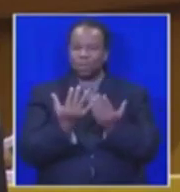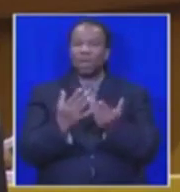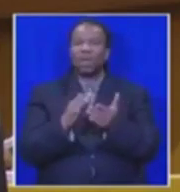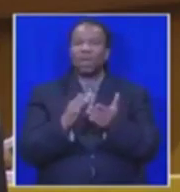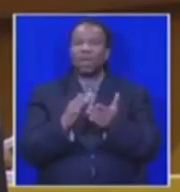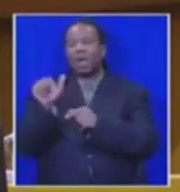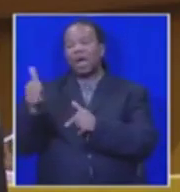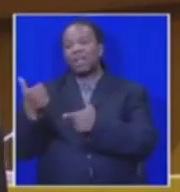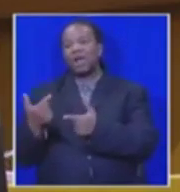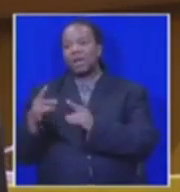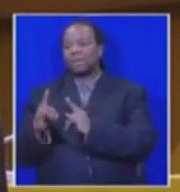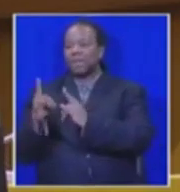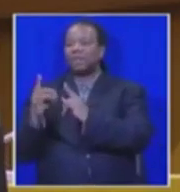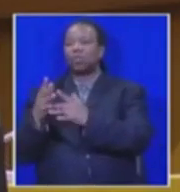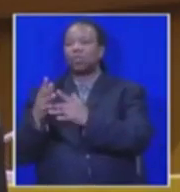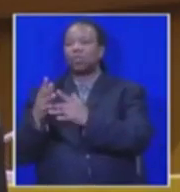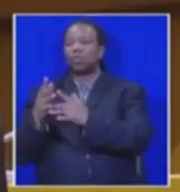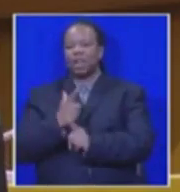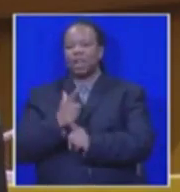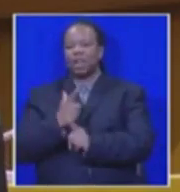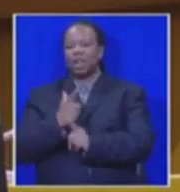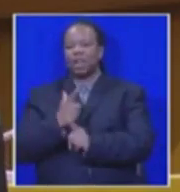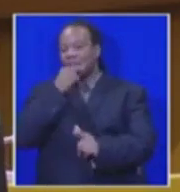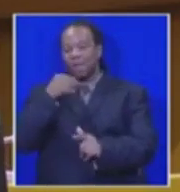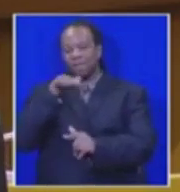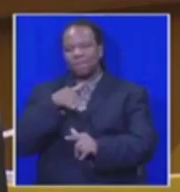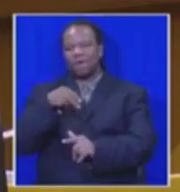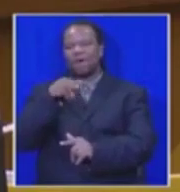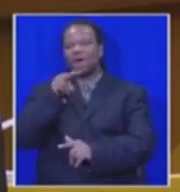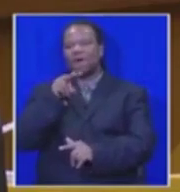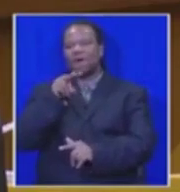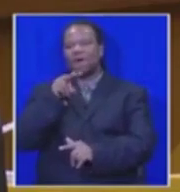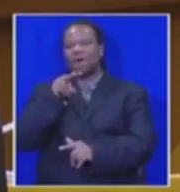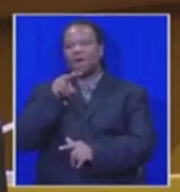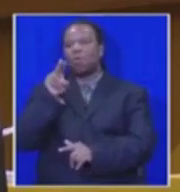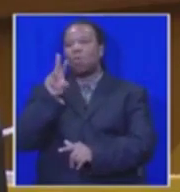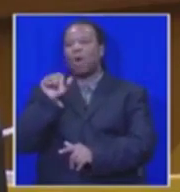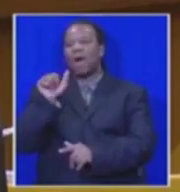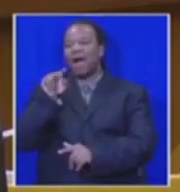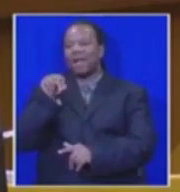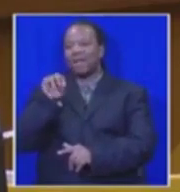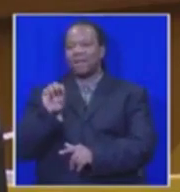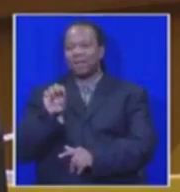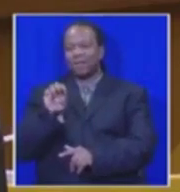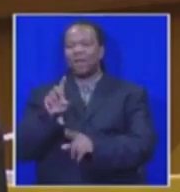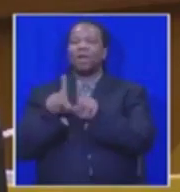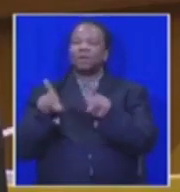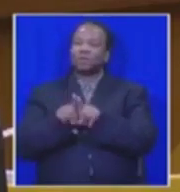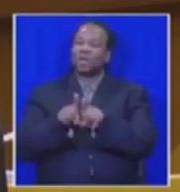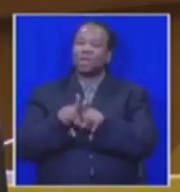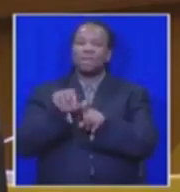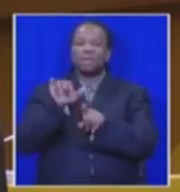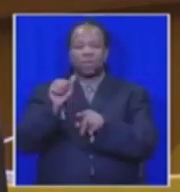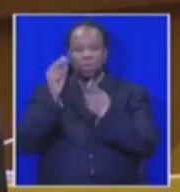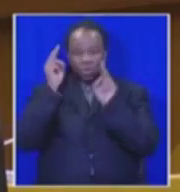Vuani, in Limpopo. The violence on university campuses and also during